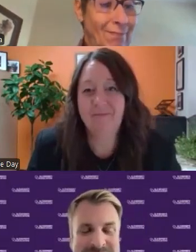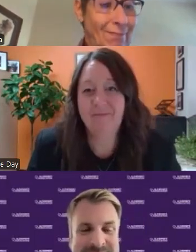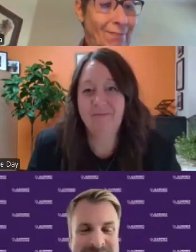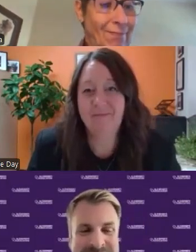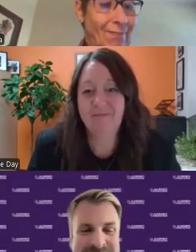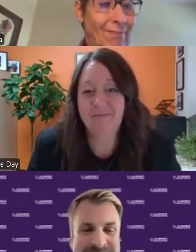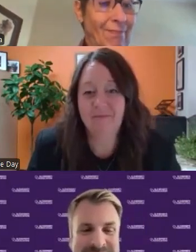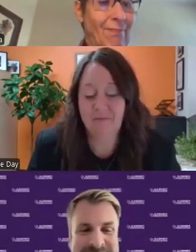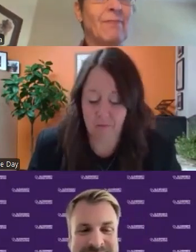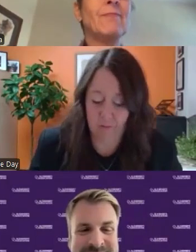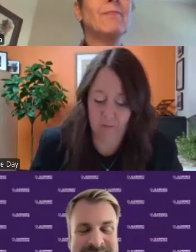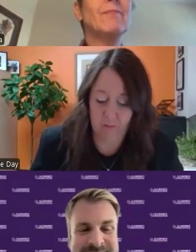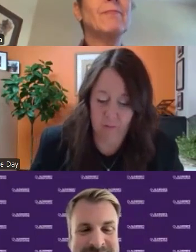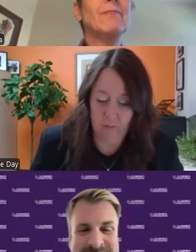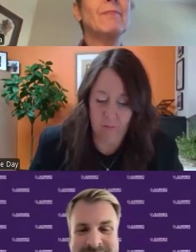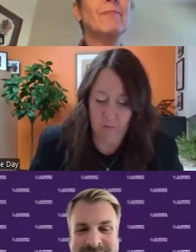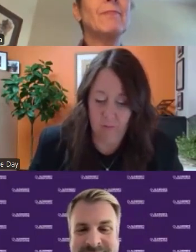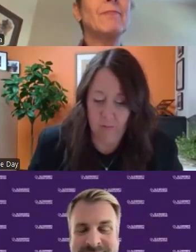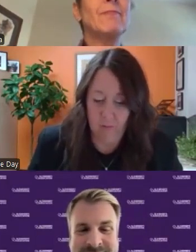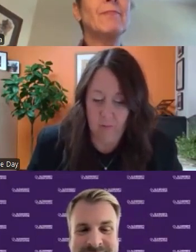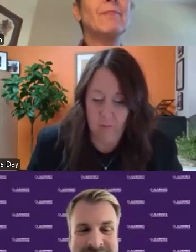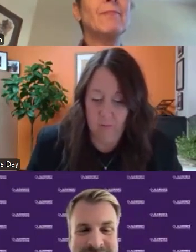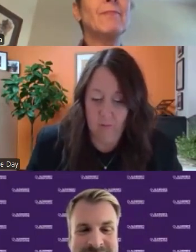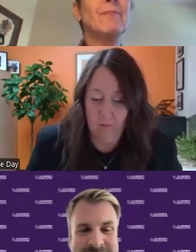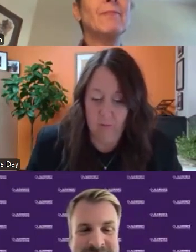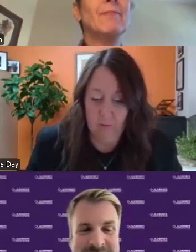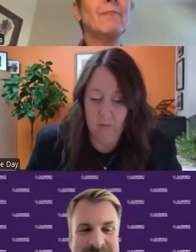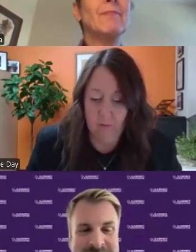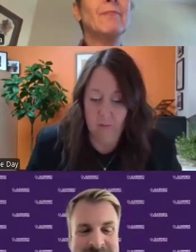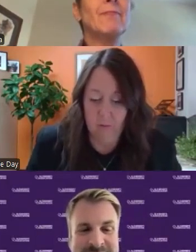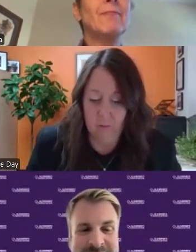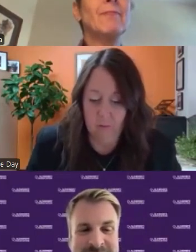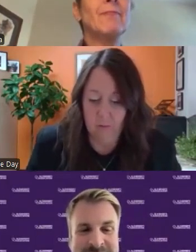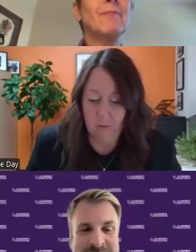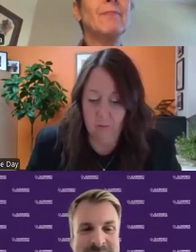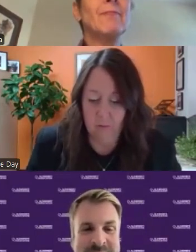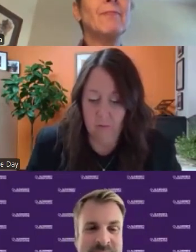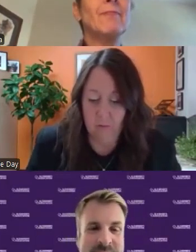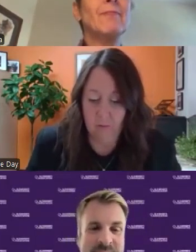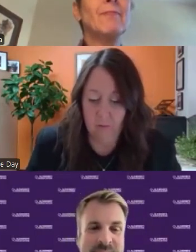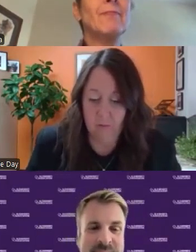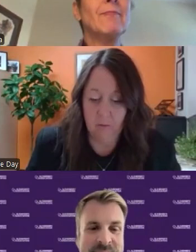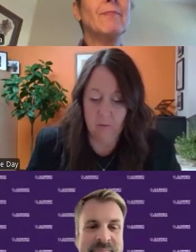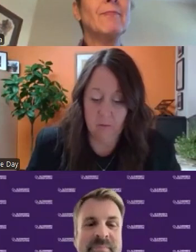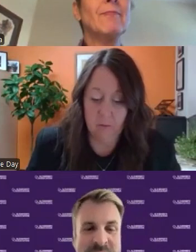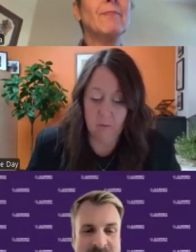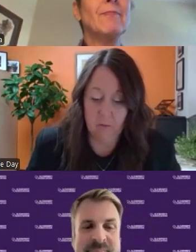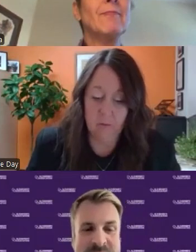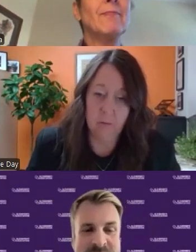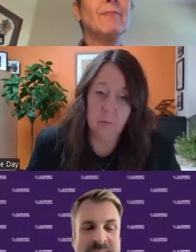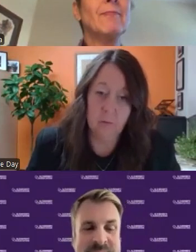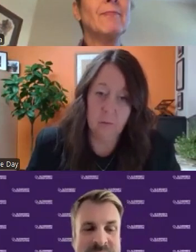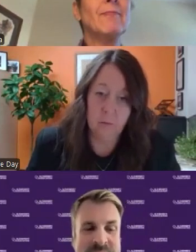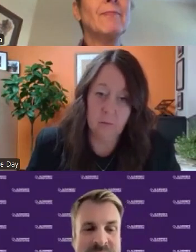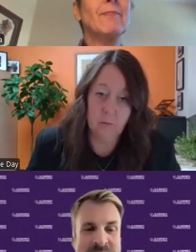I think for those of you that don't like to multitask as much as I do, it looks like the governor called a special legislative session